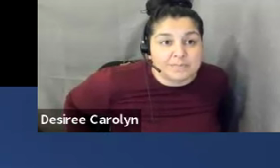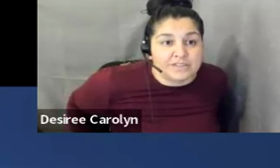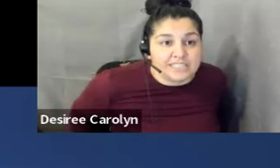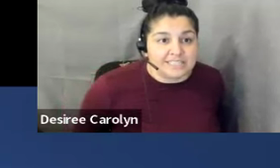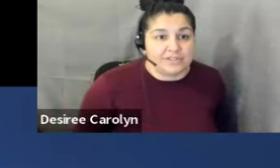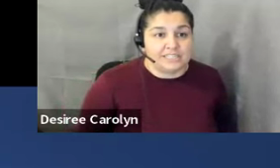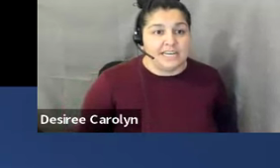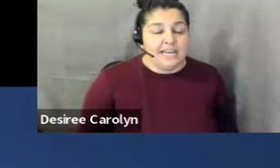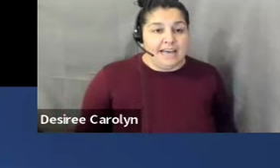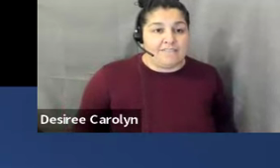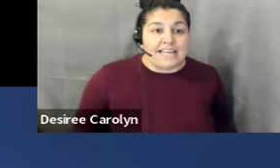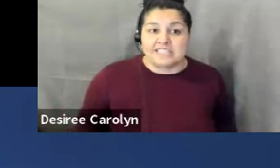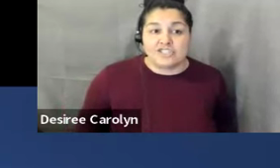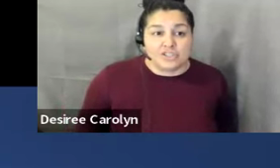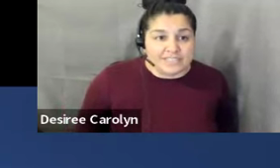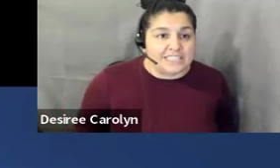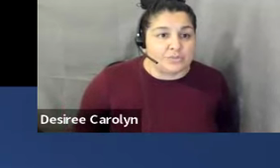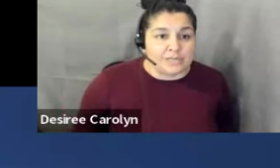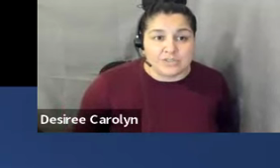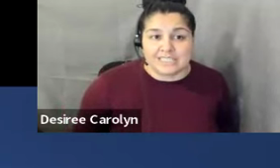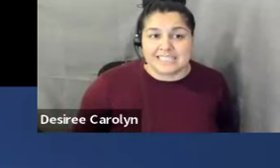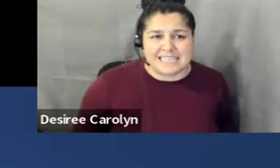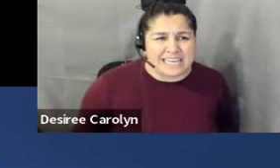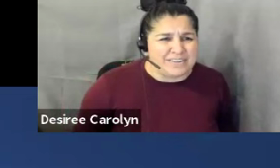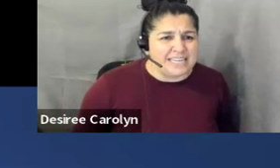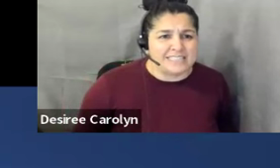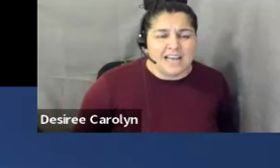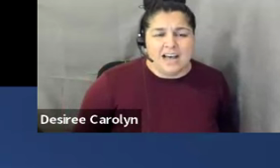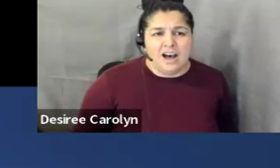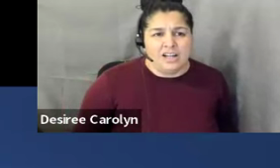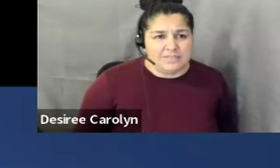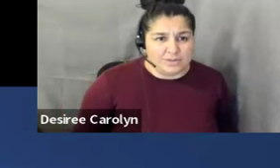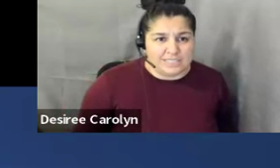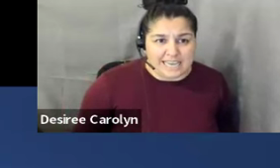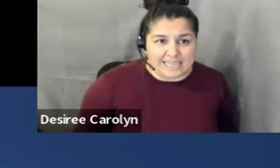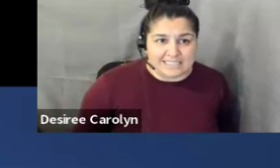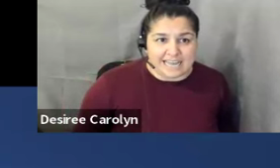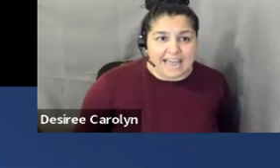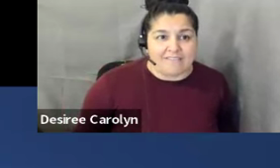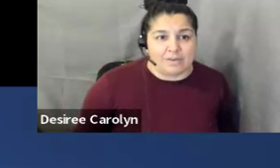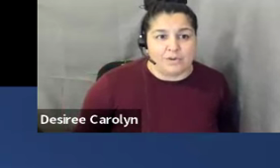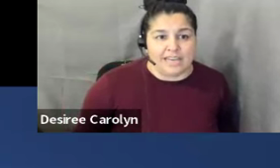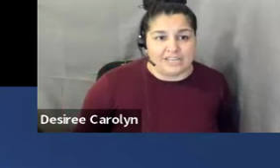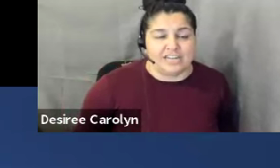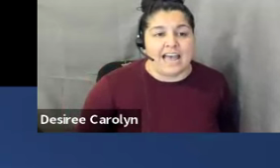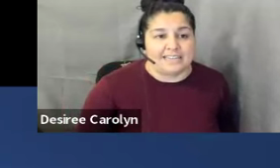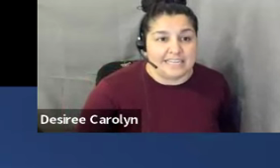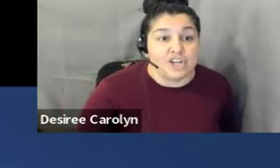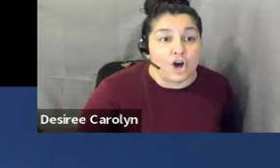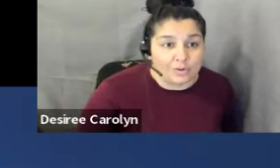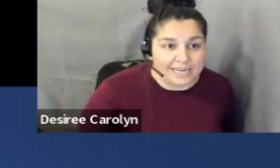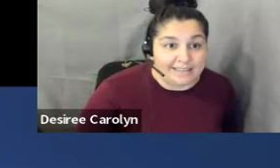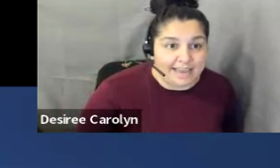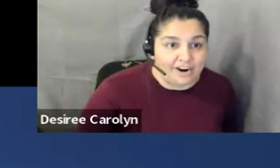programs, experience different events, services, resources, activities, all of those things, and have communication